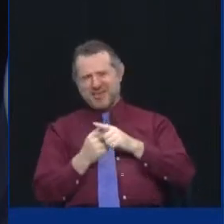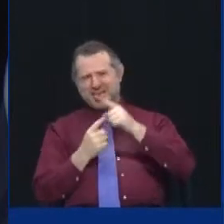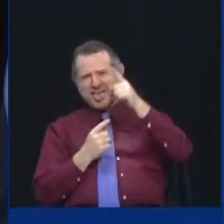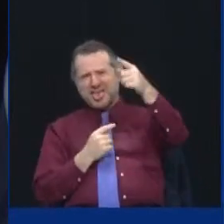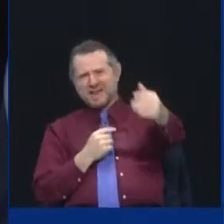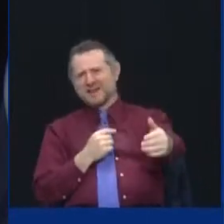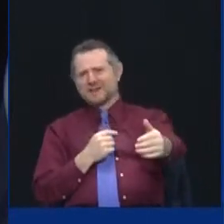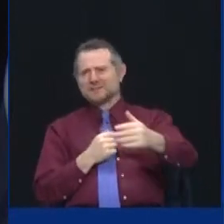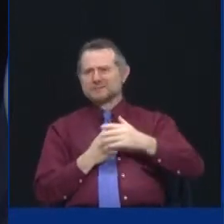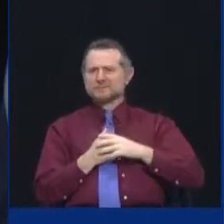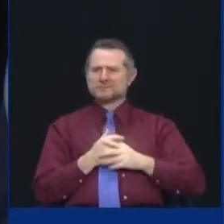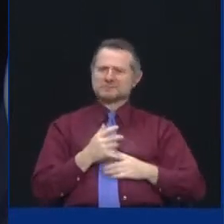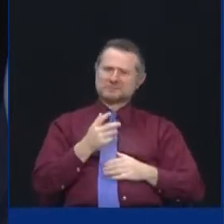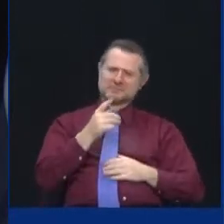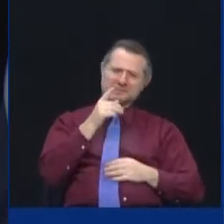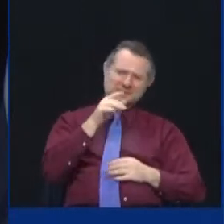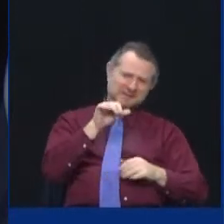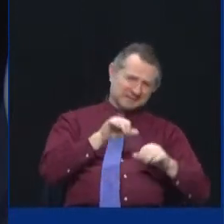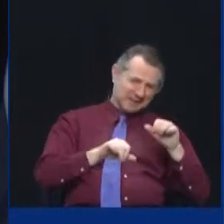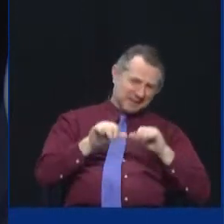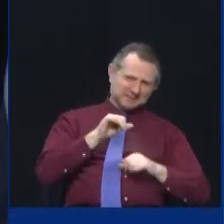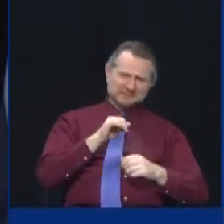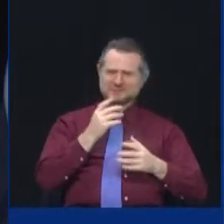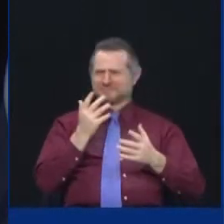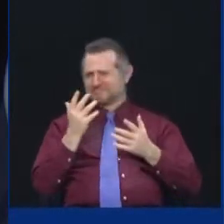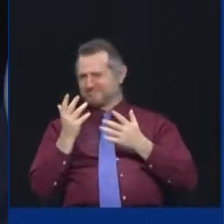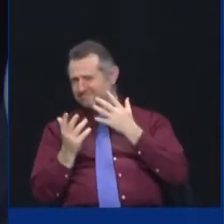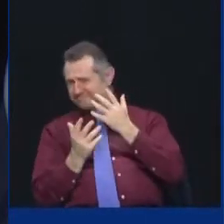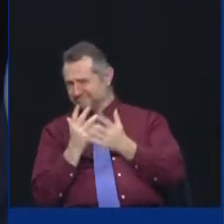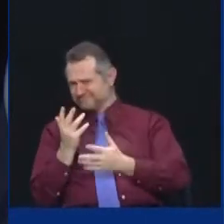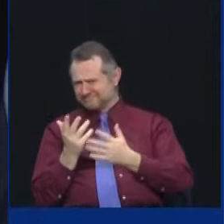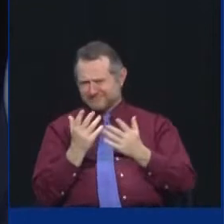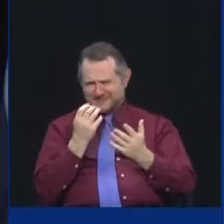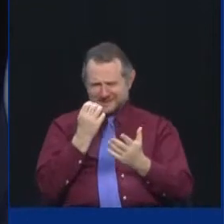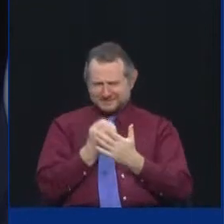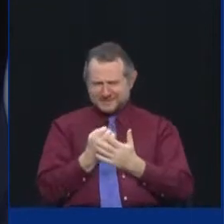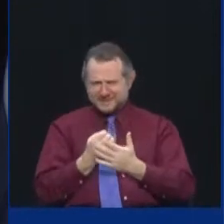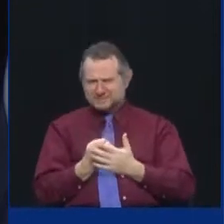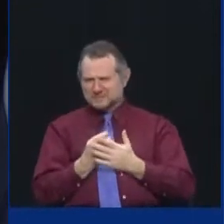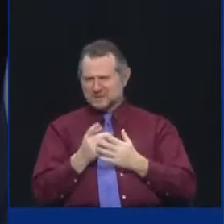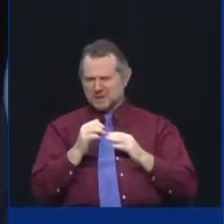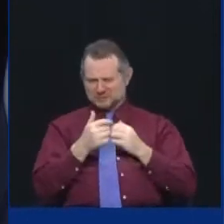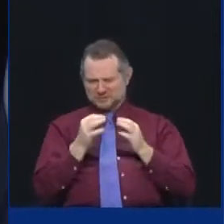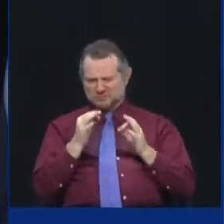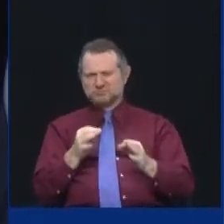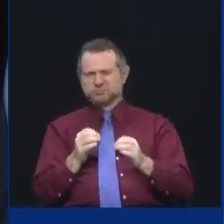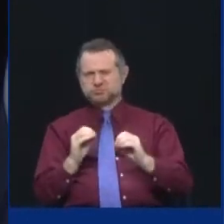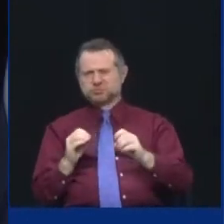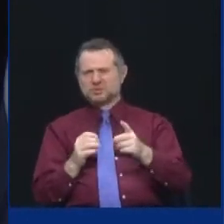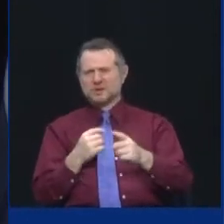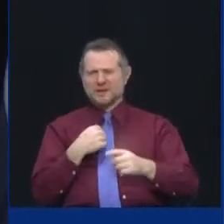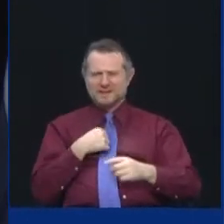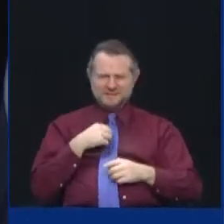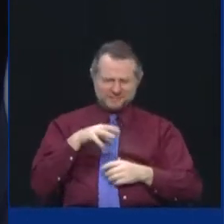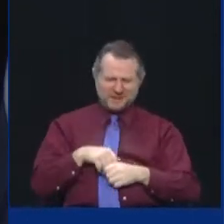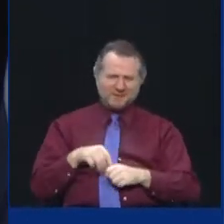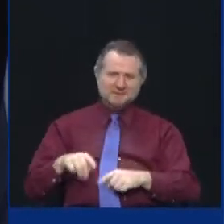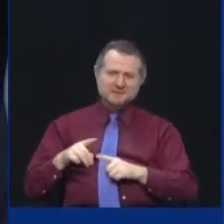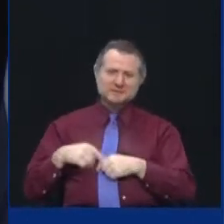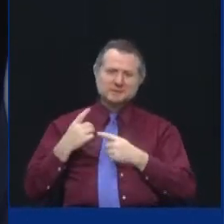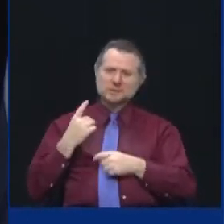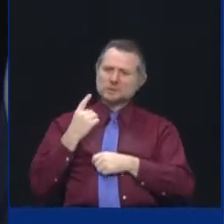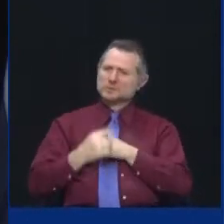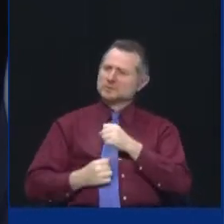What basis do you have for that? I've been involved in this from day one, on the